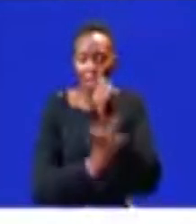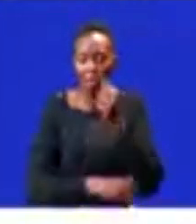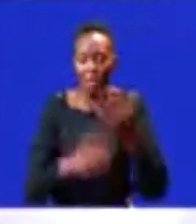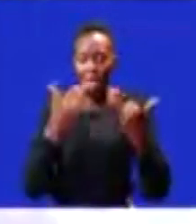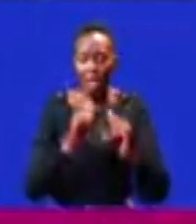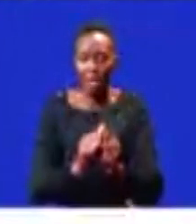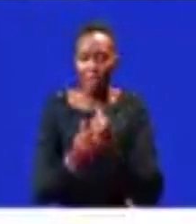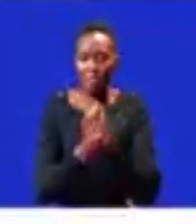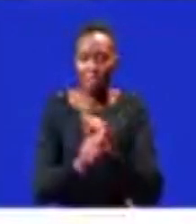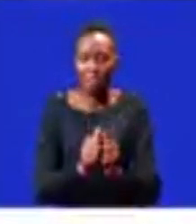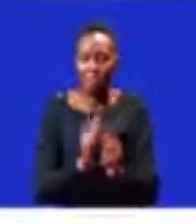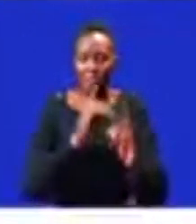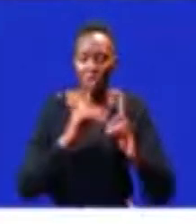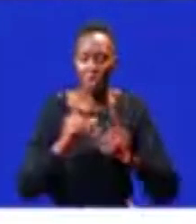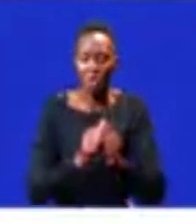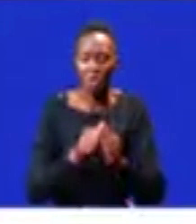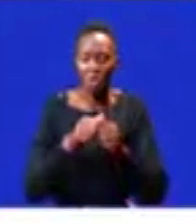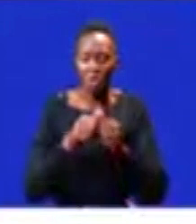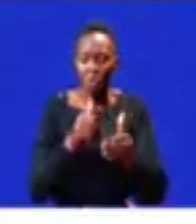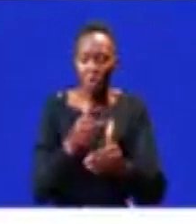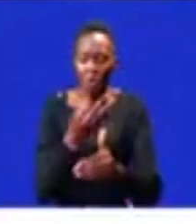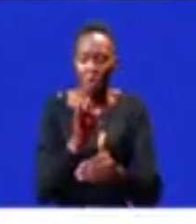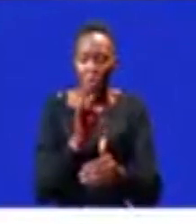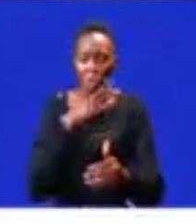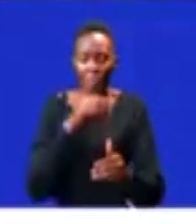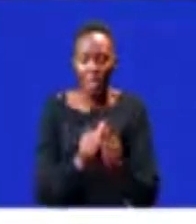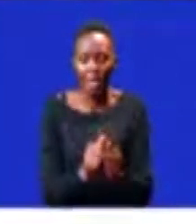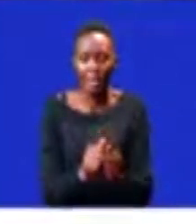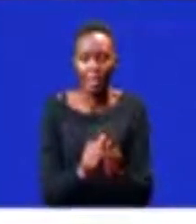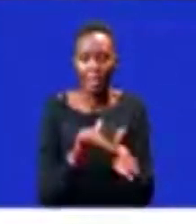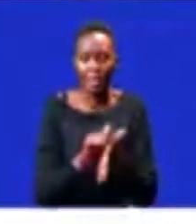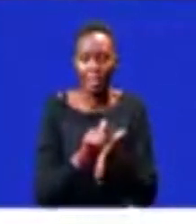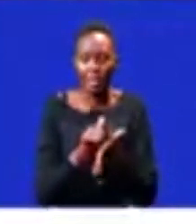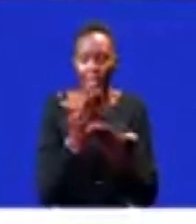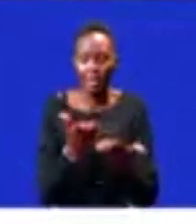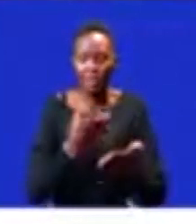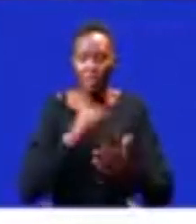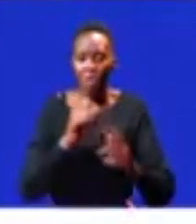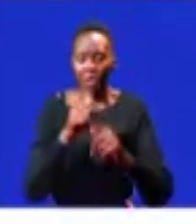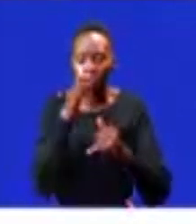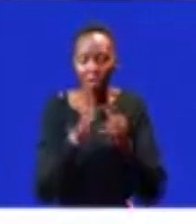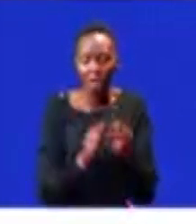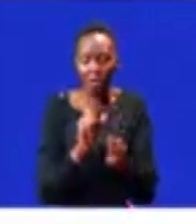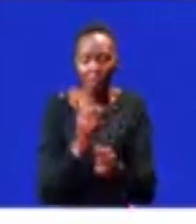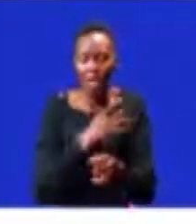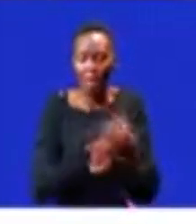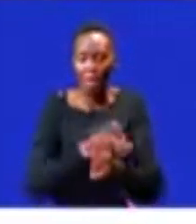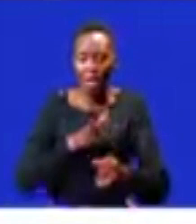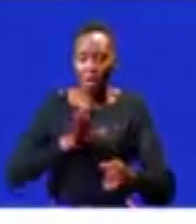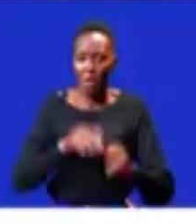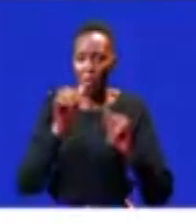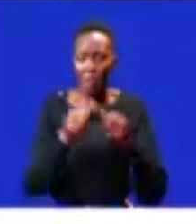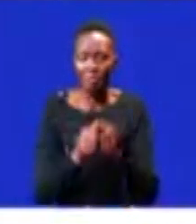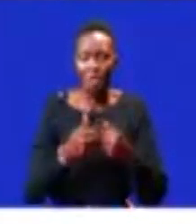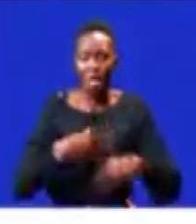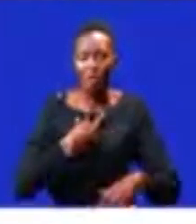is now cannot be able to speak in front of a man. That is the thing that we want to be able to eradicate by first empowering that woman so that she be able to